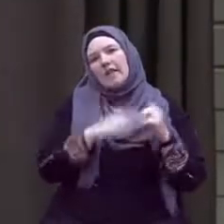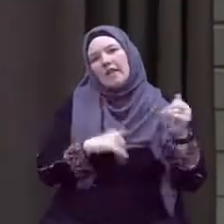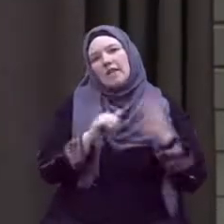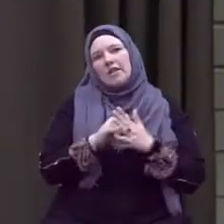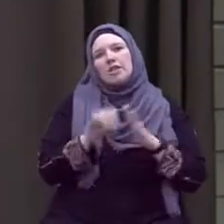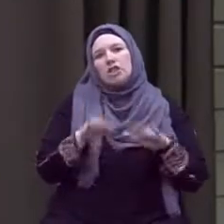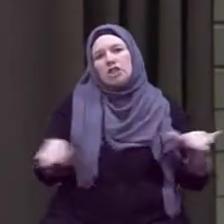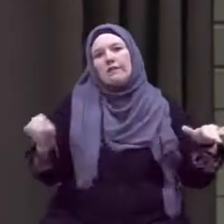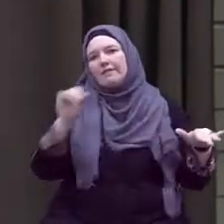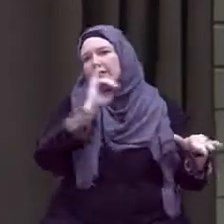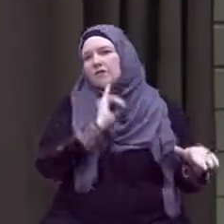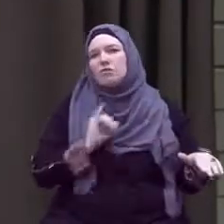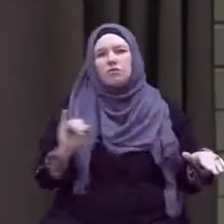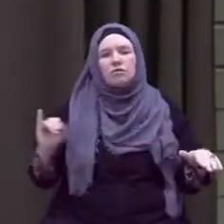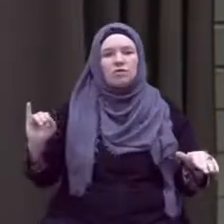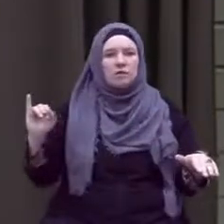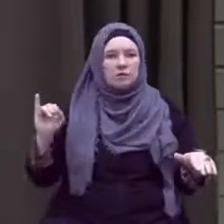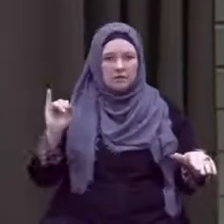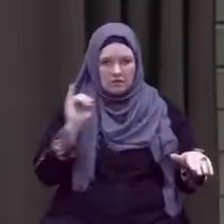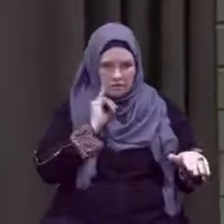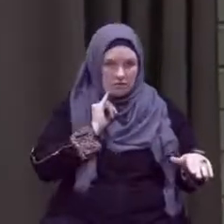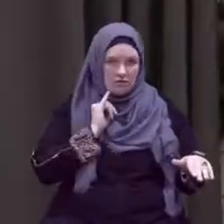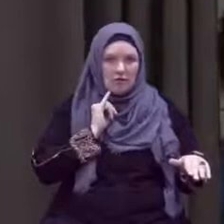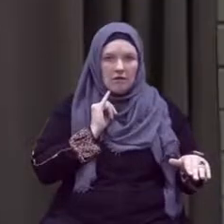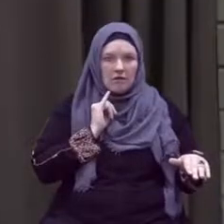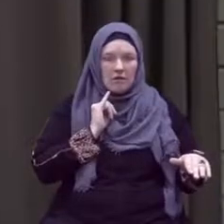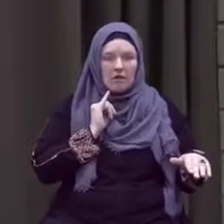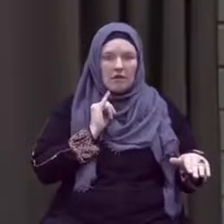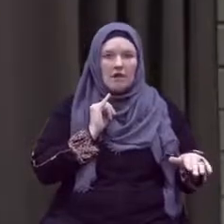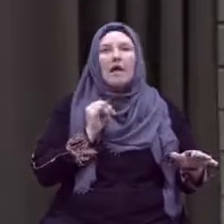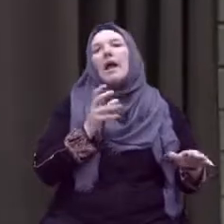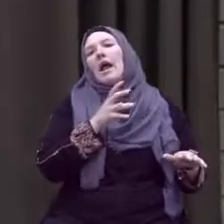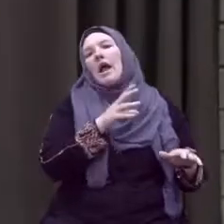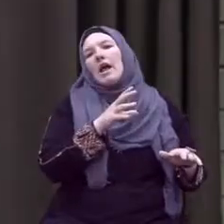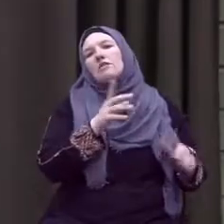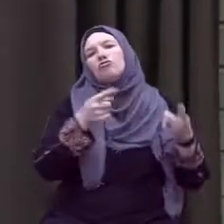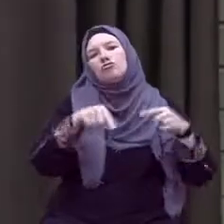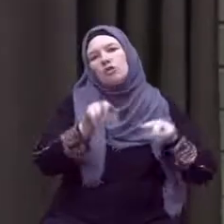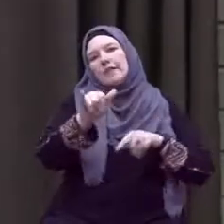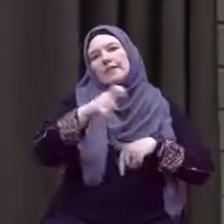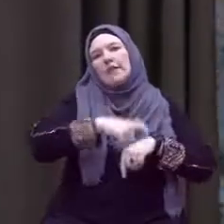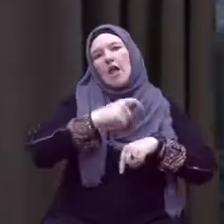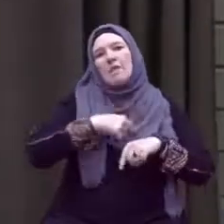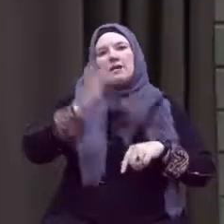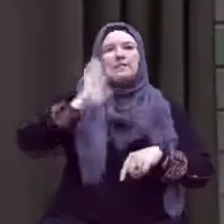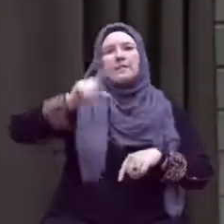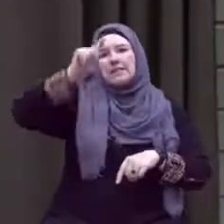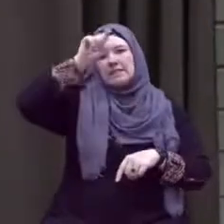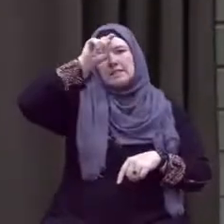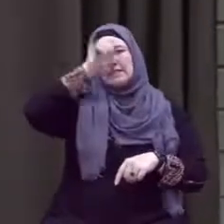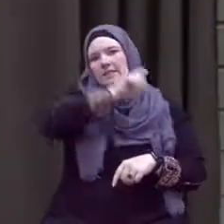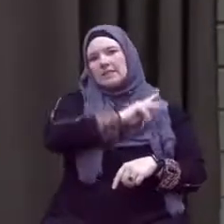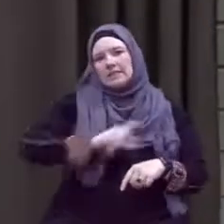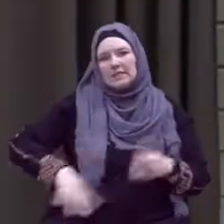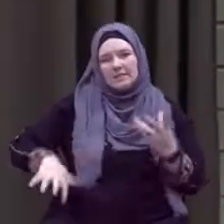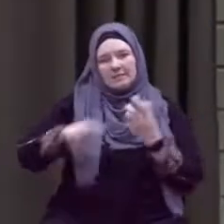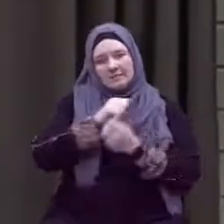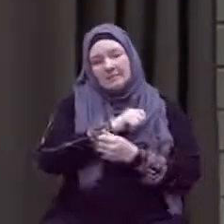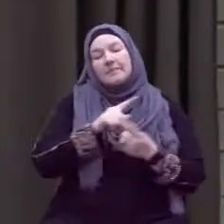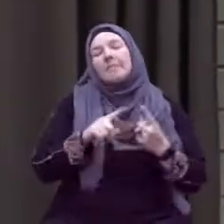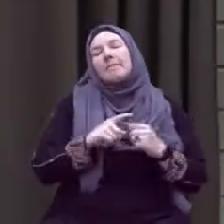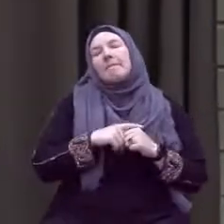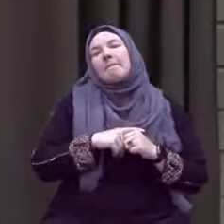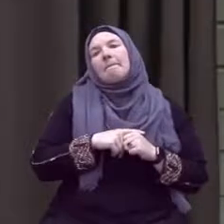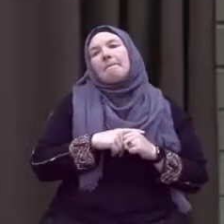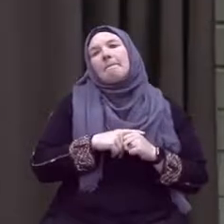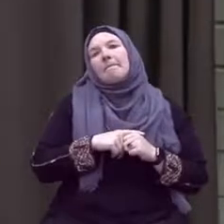of Israel at the hands of Pharaoh and his soldiers. We have turned our ummah,